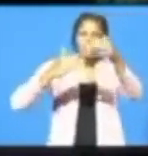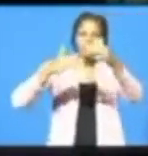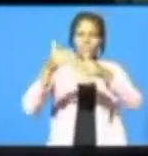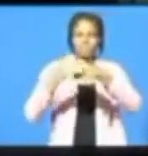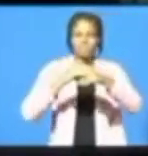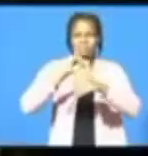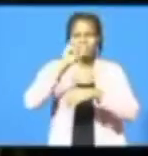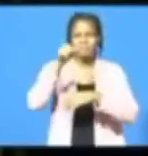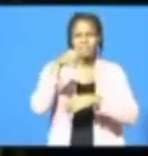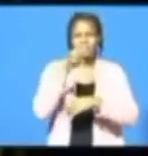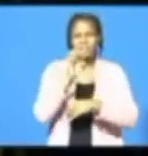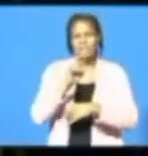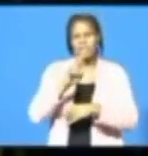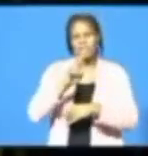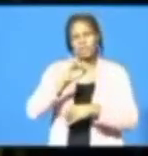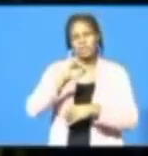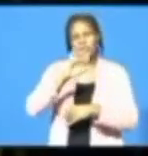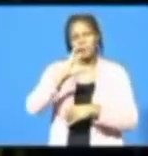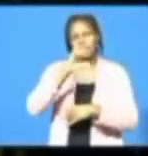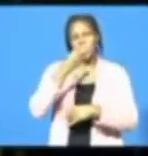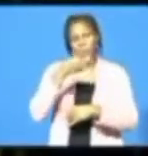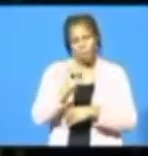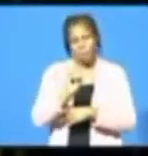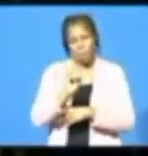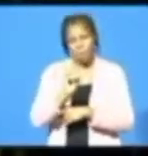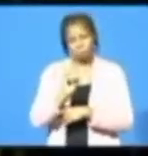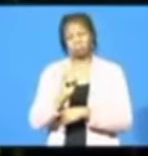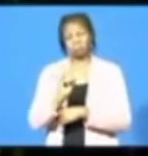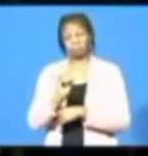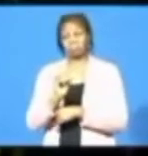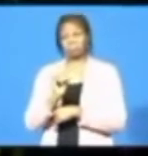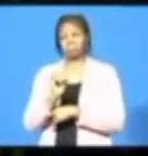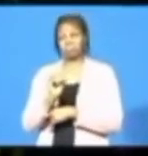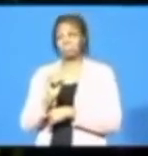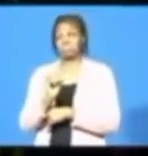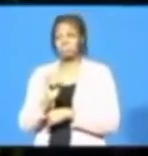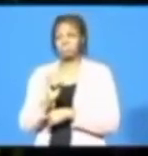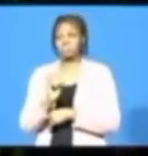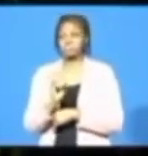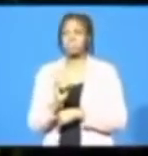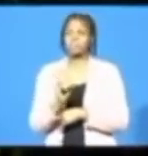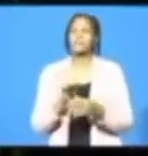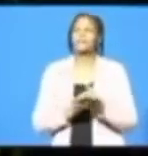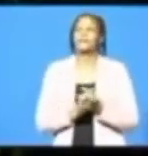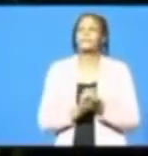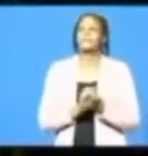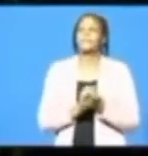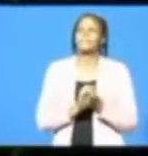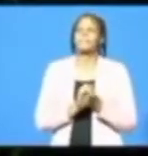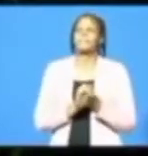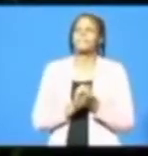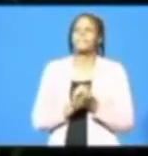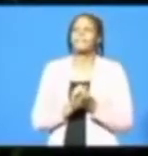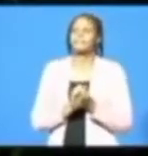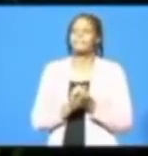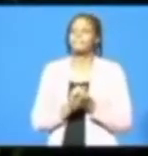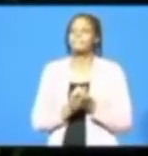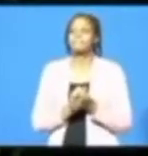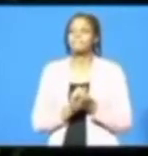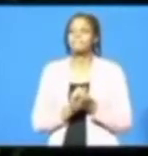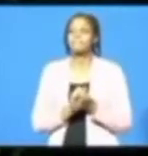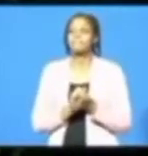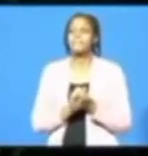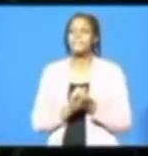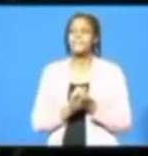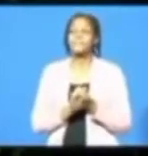Jericho. And if they should go and rebuild, then the Lord would curse. But what